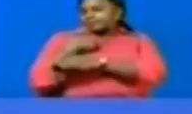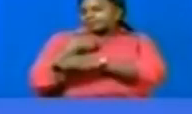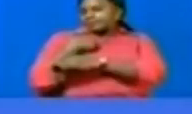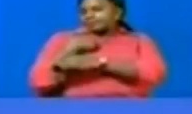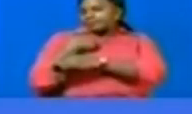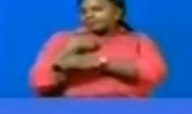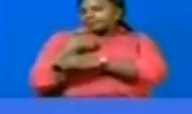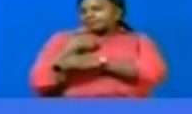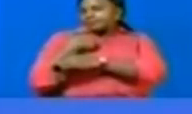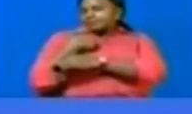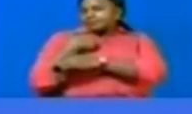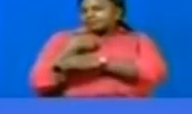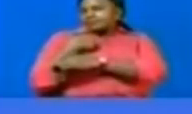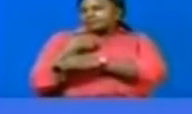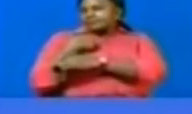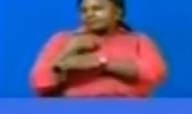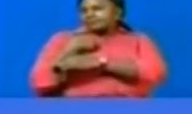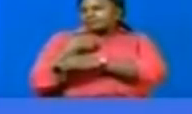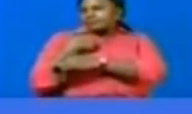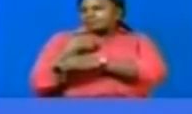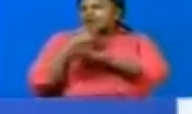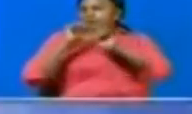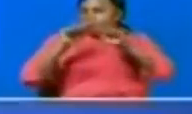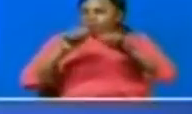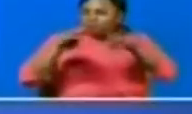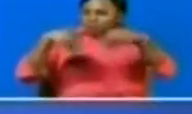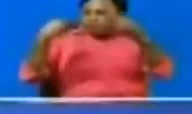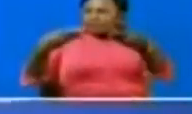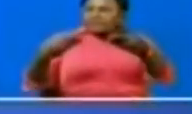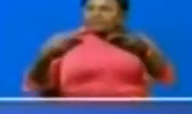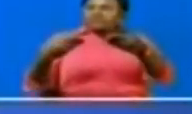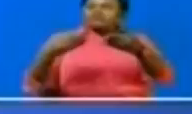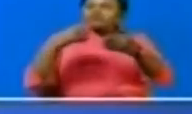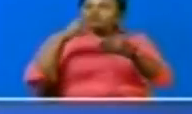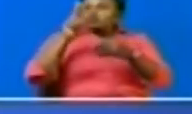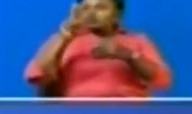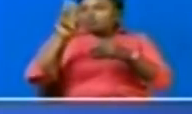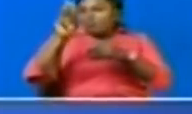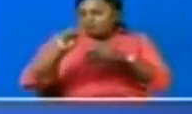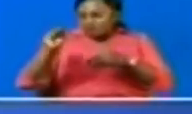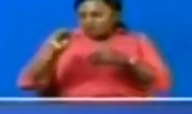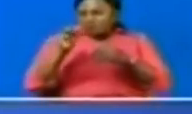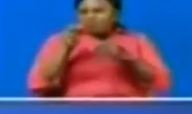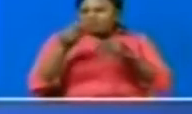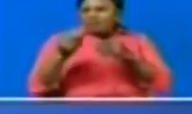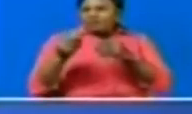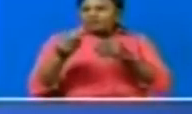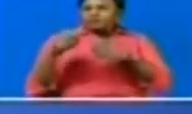ya kwamba pia tutatoa shilingi milioni ingine mbili ambayo